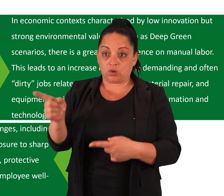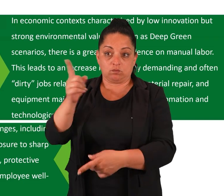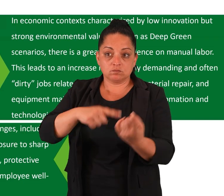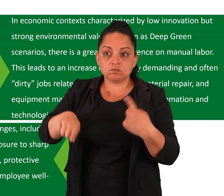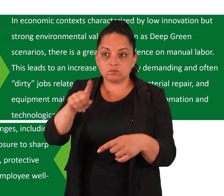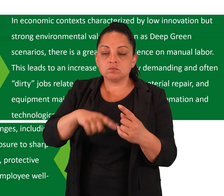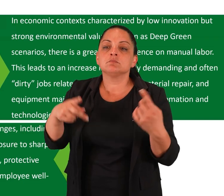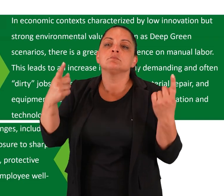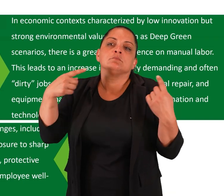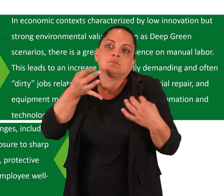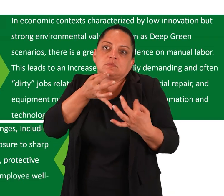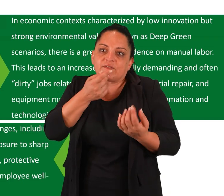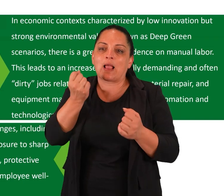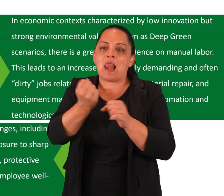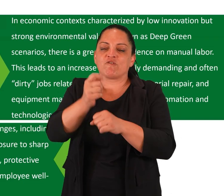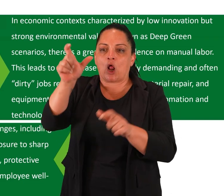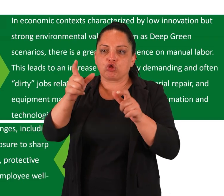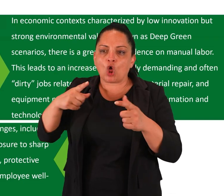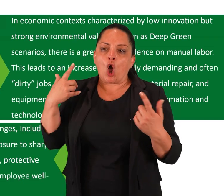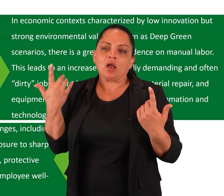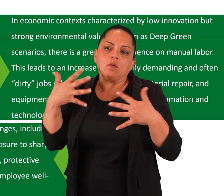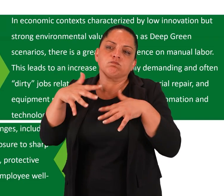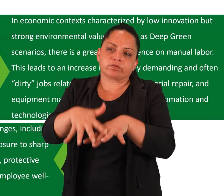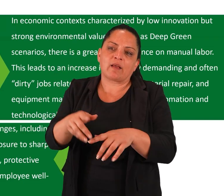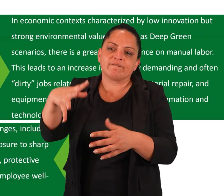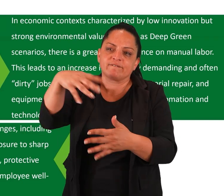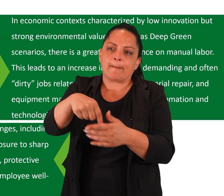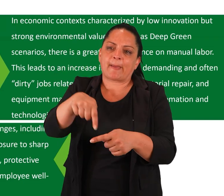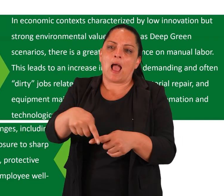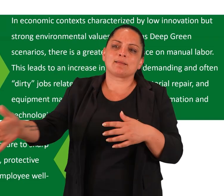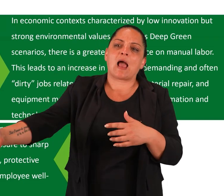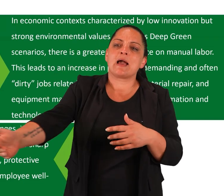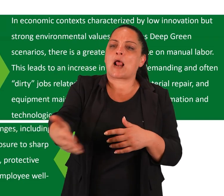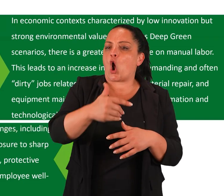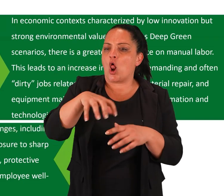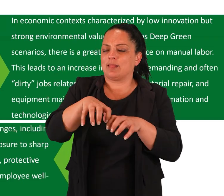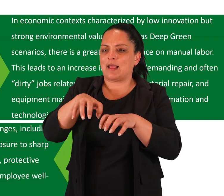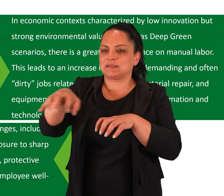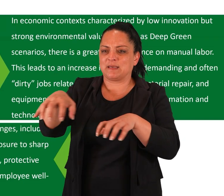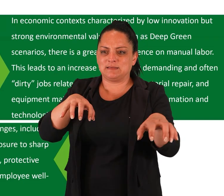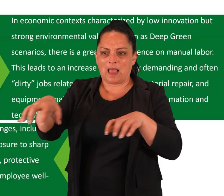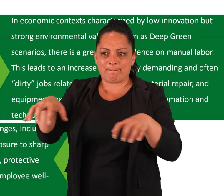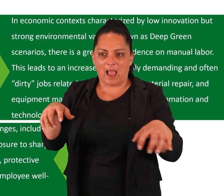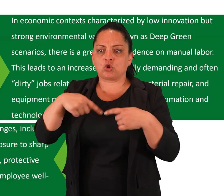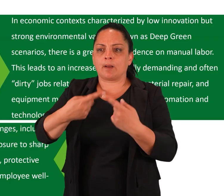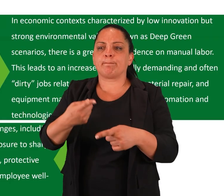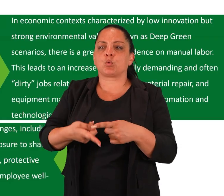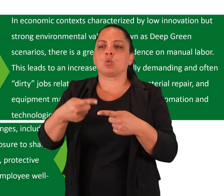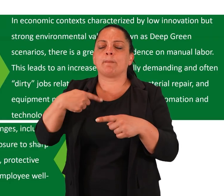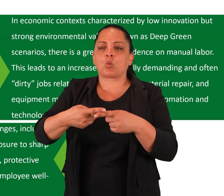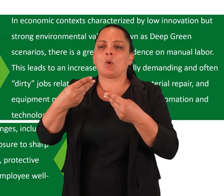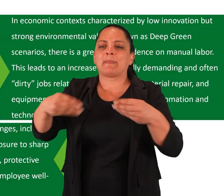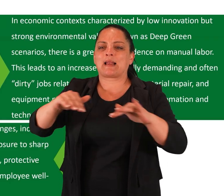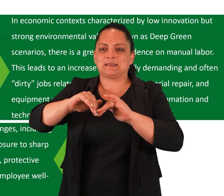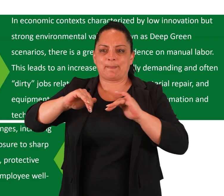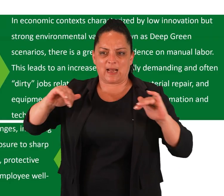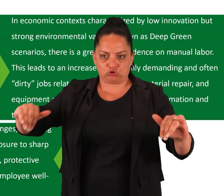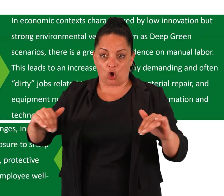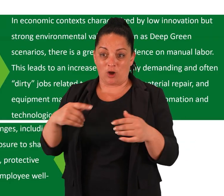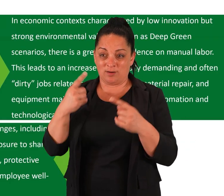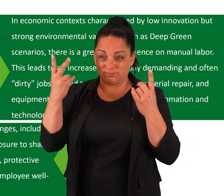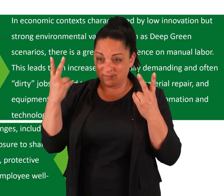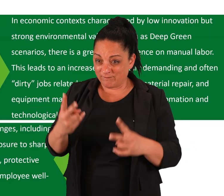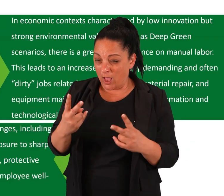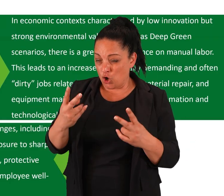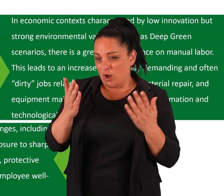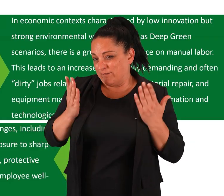are involved in collecting, sorting, and separating recyclable materials. These tasks are physically